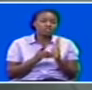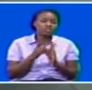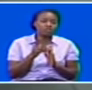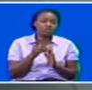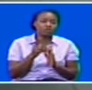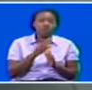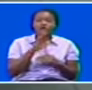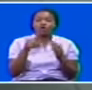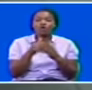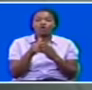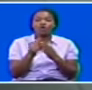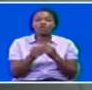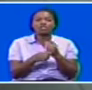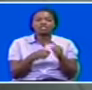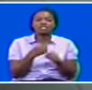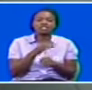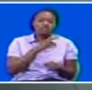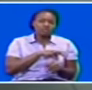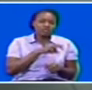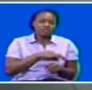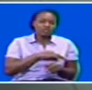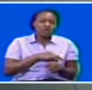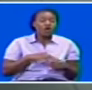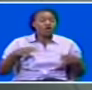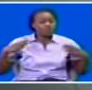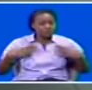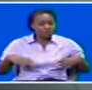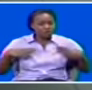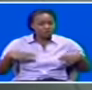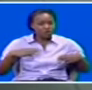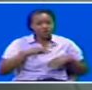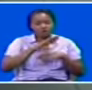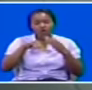the years for the benefit of residents and the entire nation.